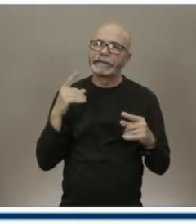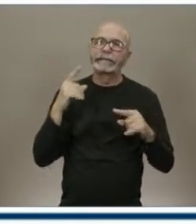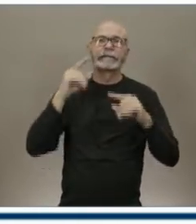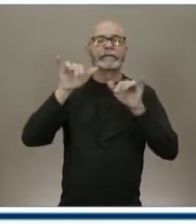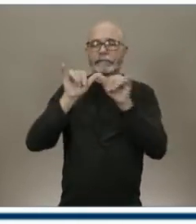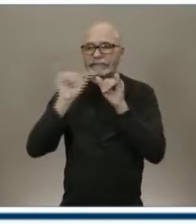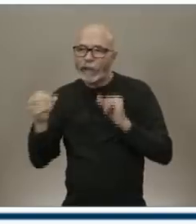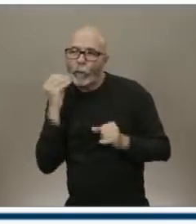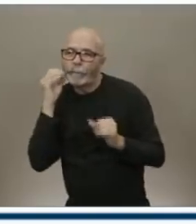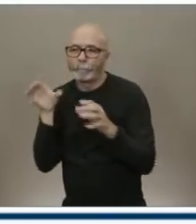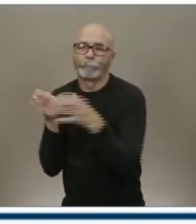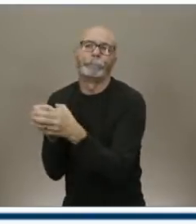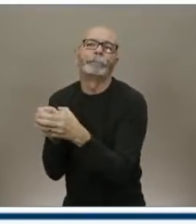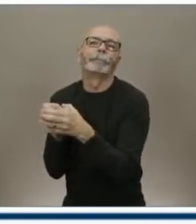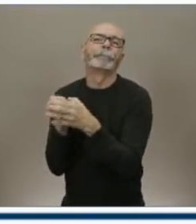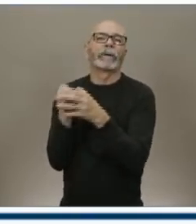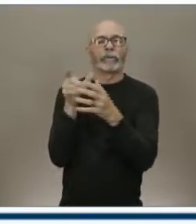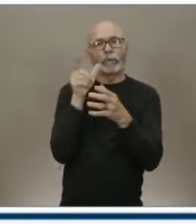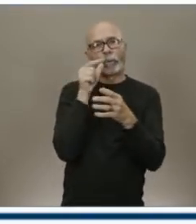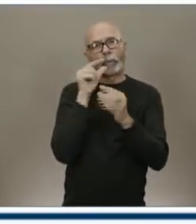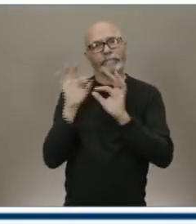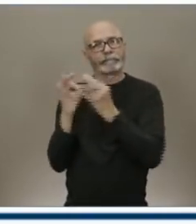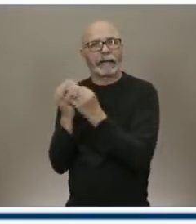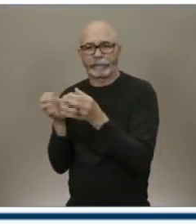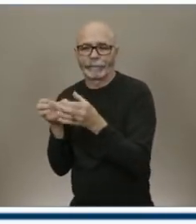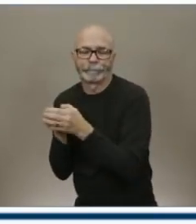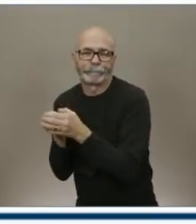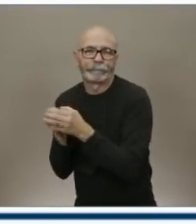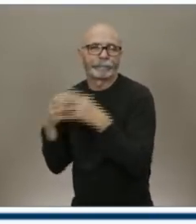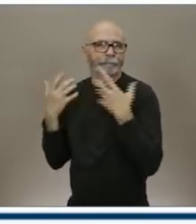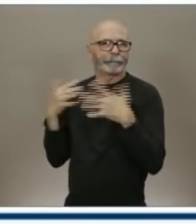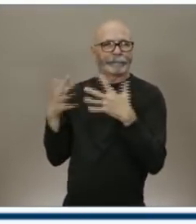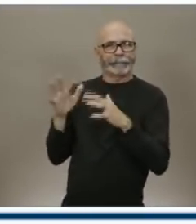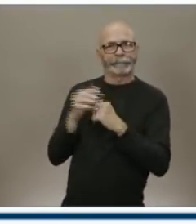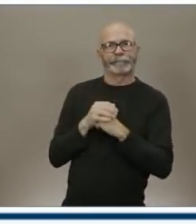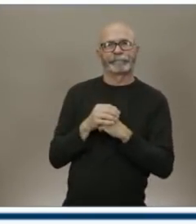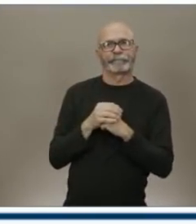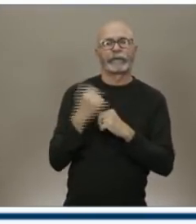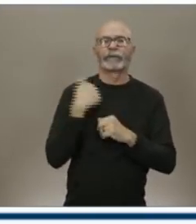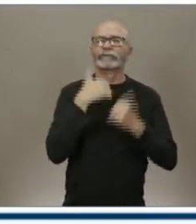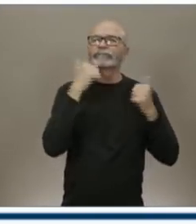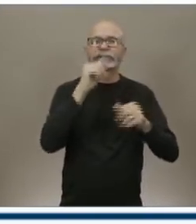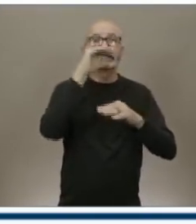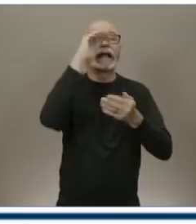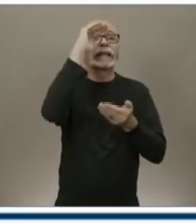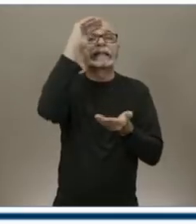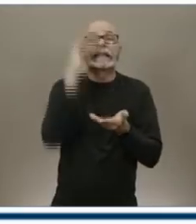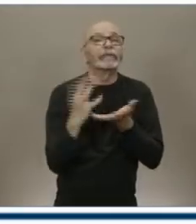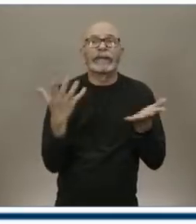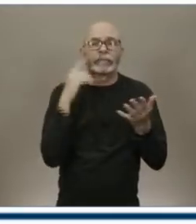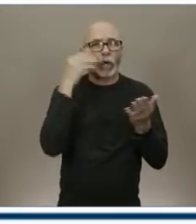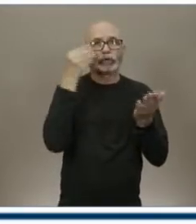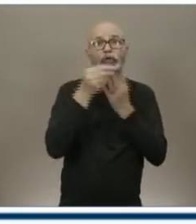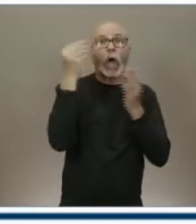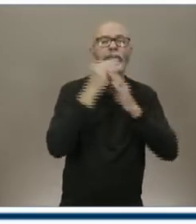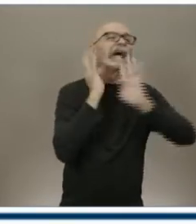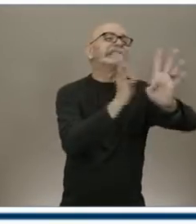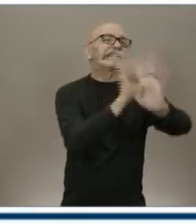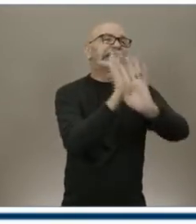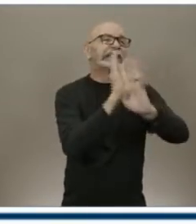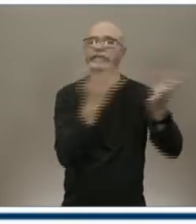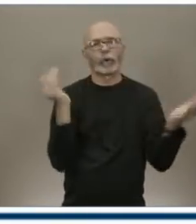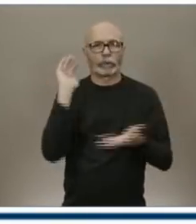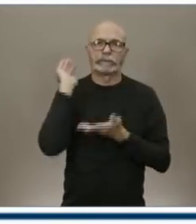in consistent small groups. One where we do much less in-store shopping and focus on supporting local businesses